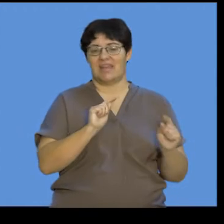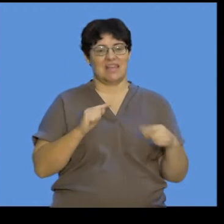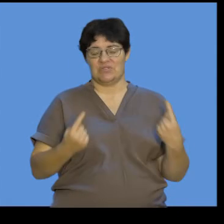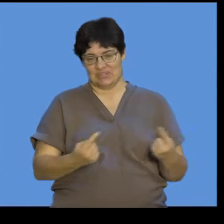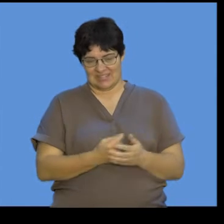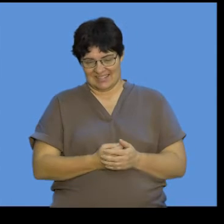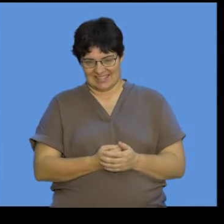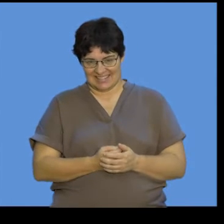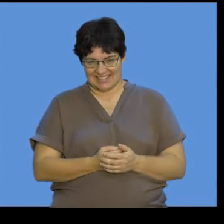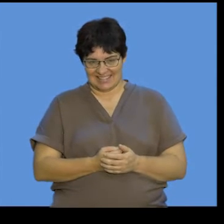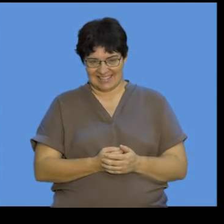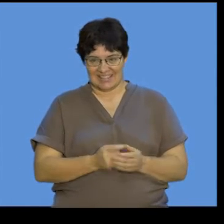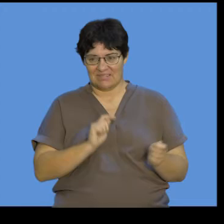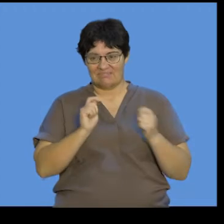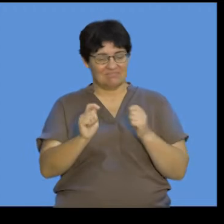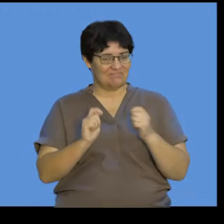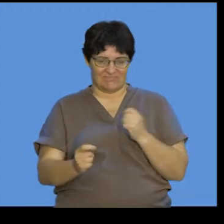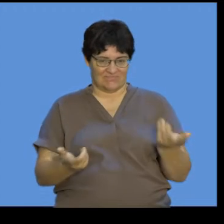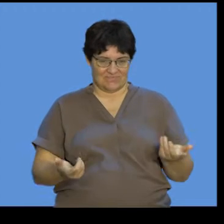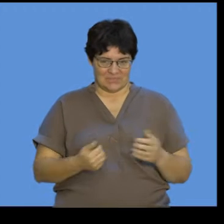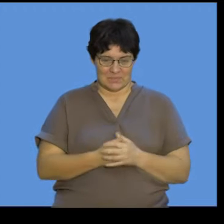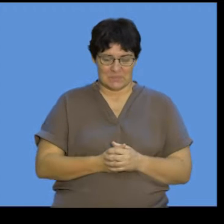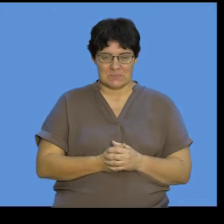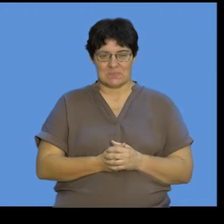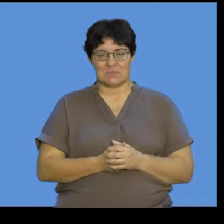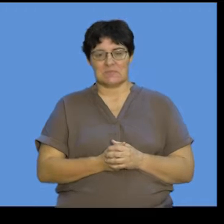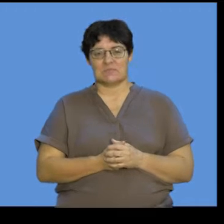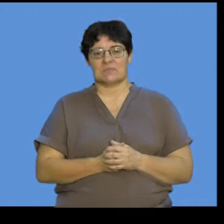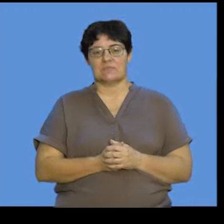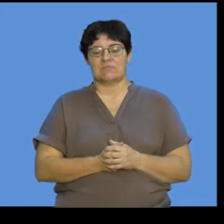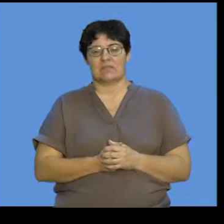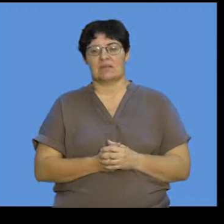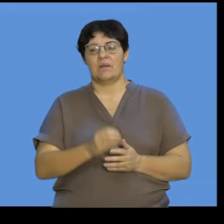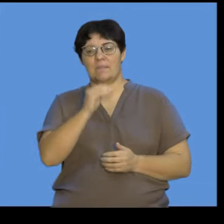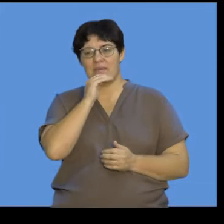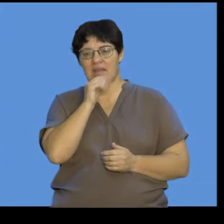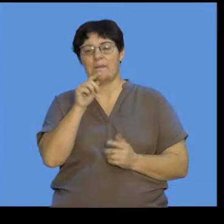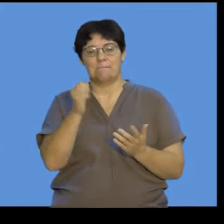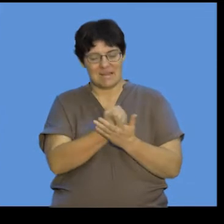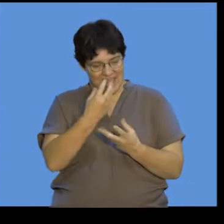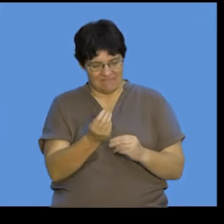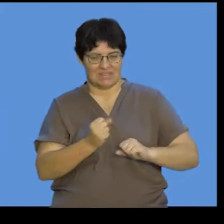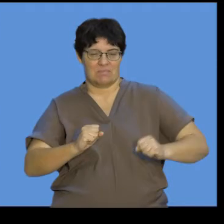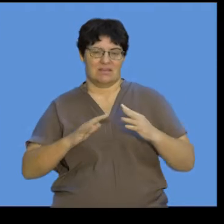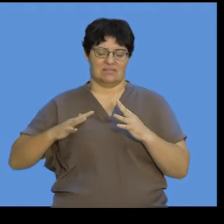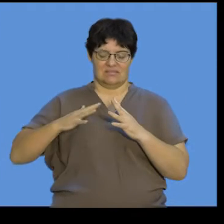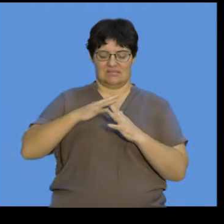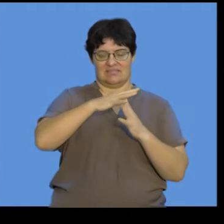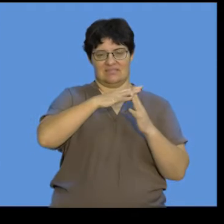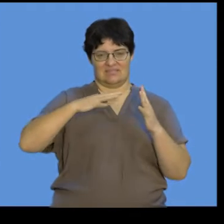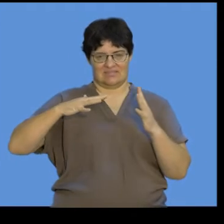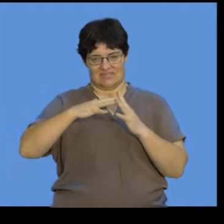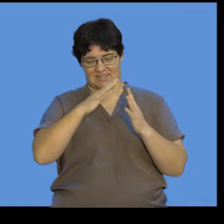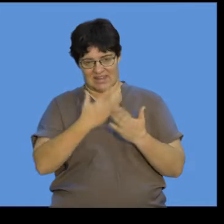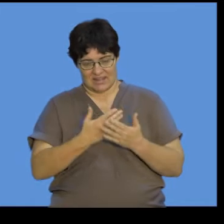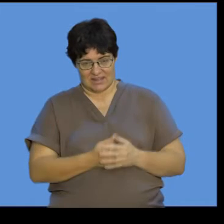of particles making up a substance will not be possible, okay? So it means there must be spaces, right? We're onto something